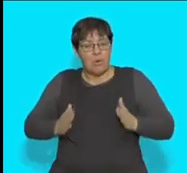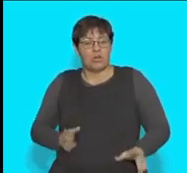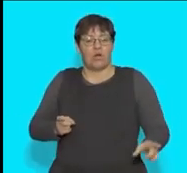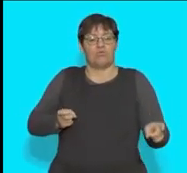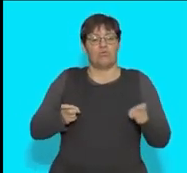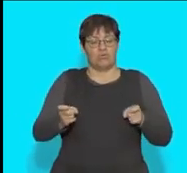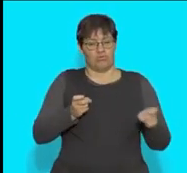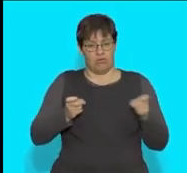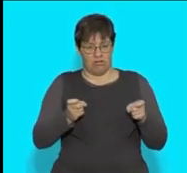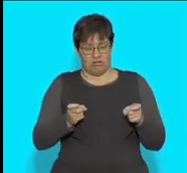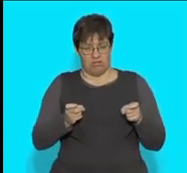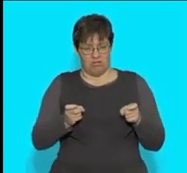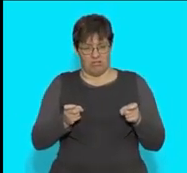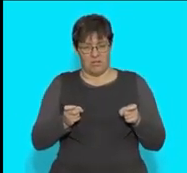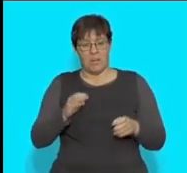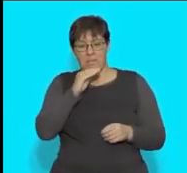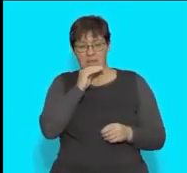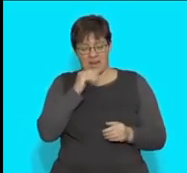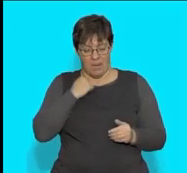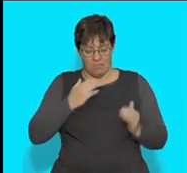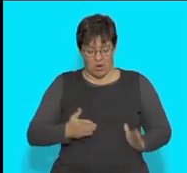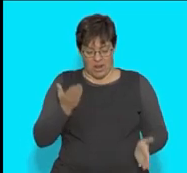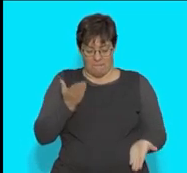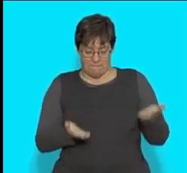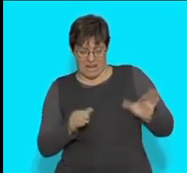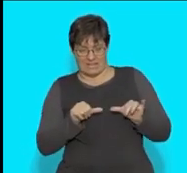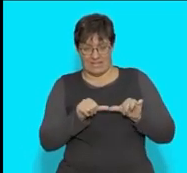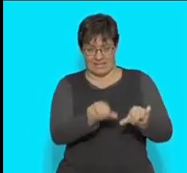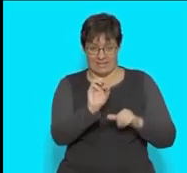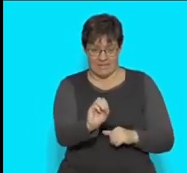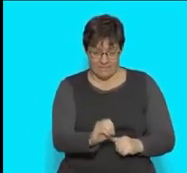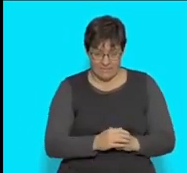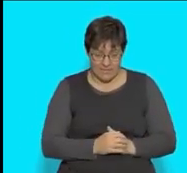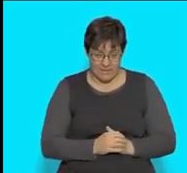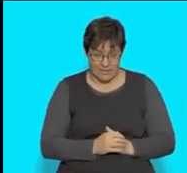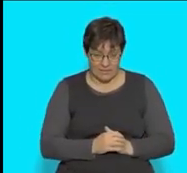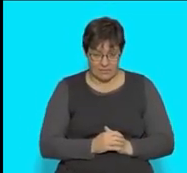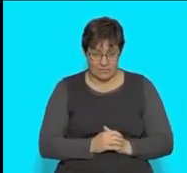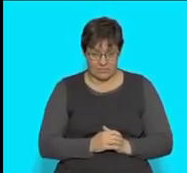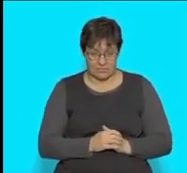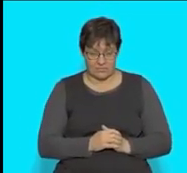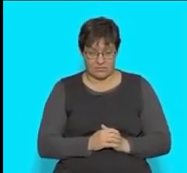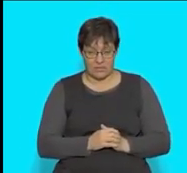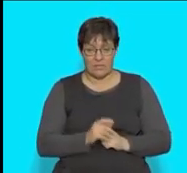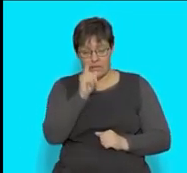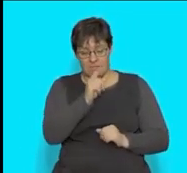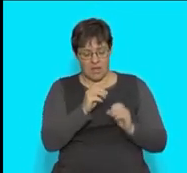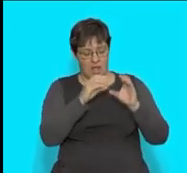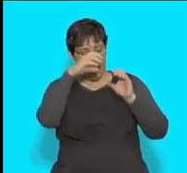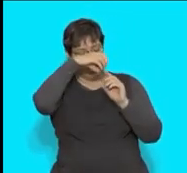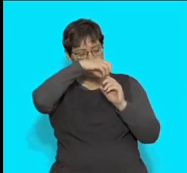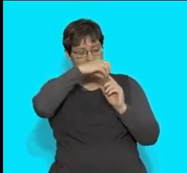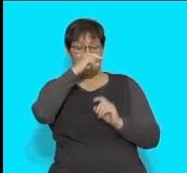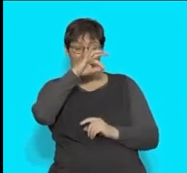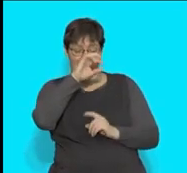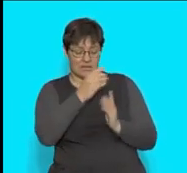body controls things and keeps us in the balance. Now, if we have a look inside these, all right, glands,